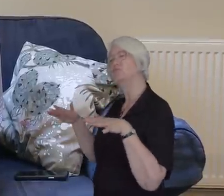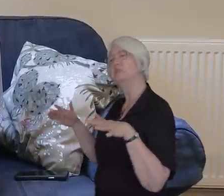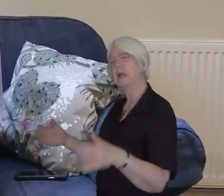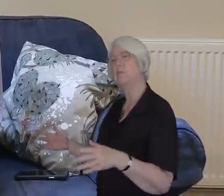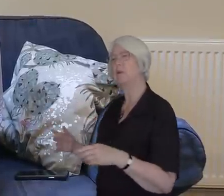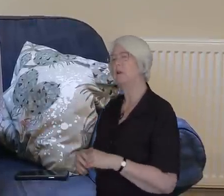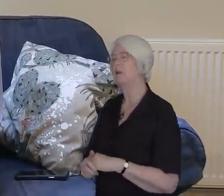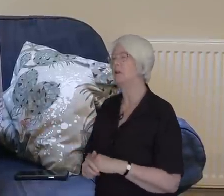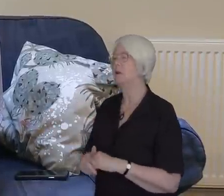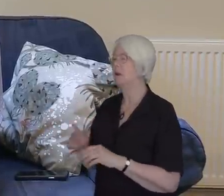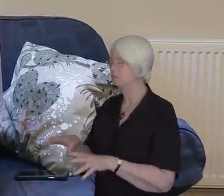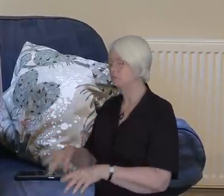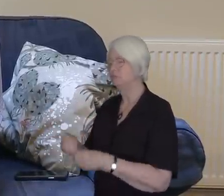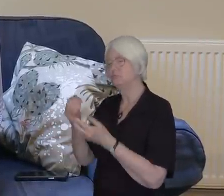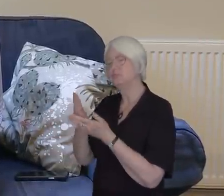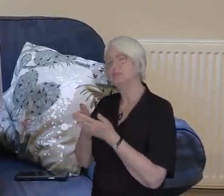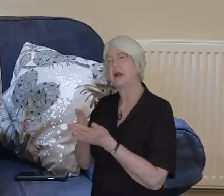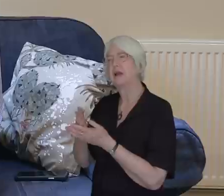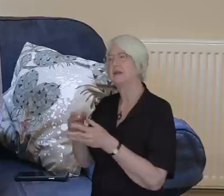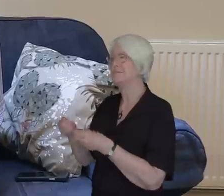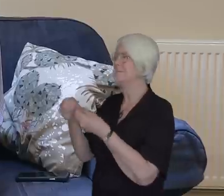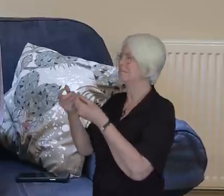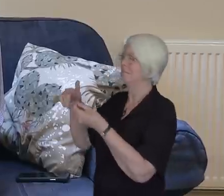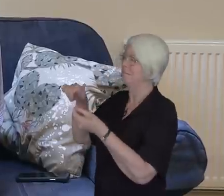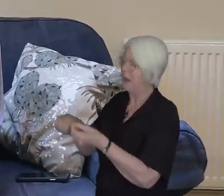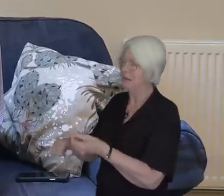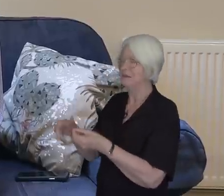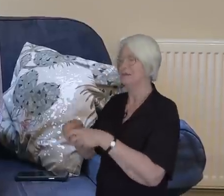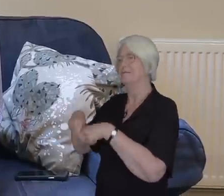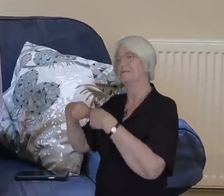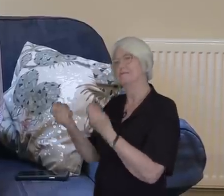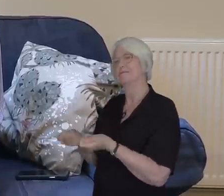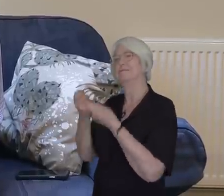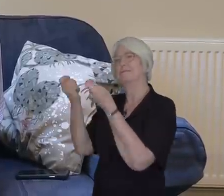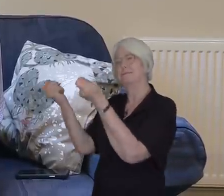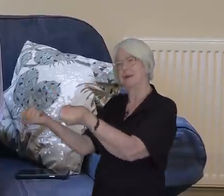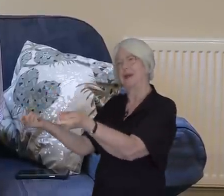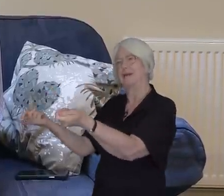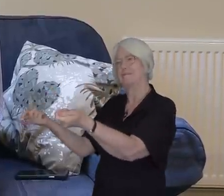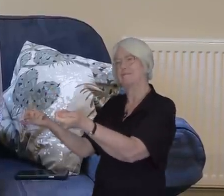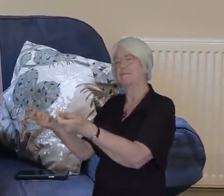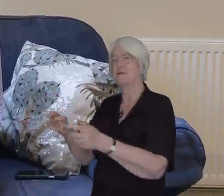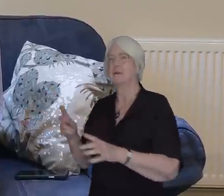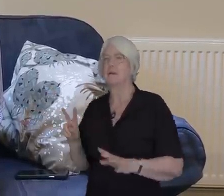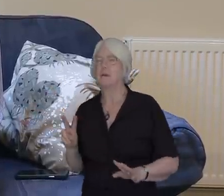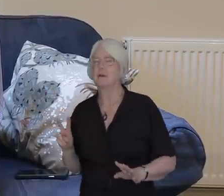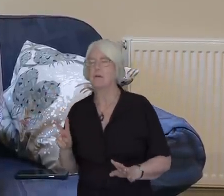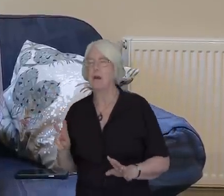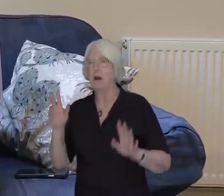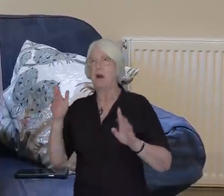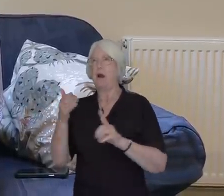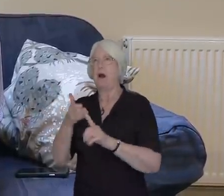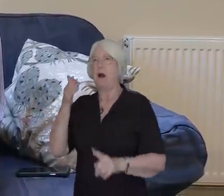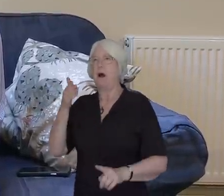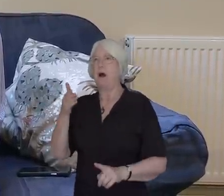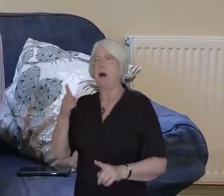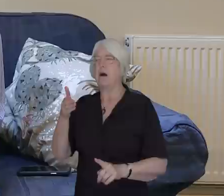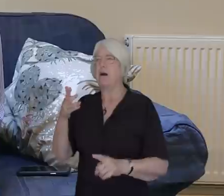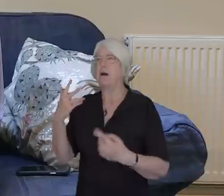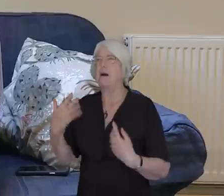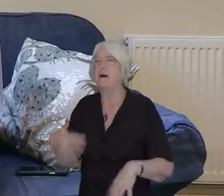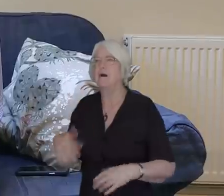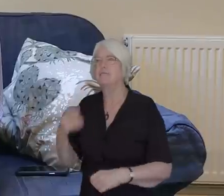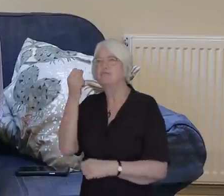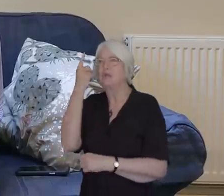When he was at the table with them, he took bread, blessed and broke it, and gave it to them. Then their eyes